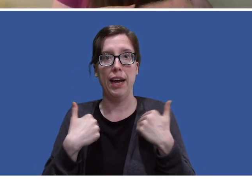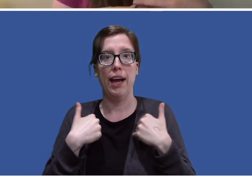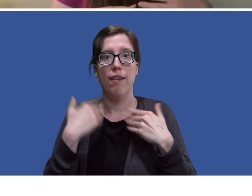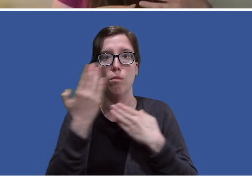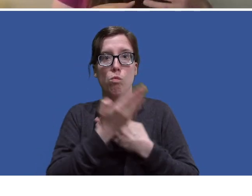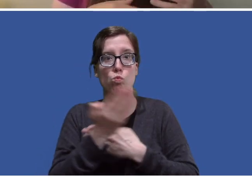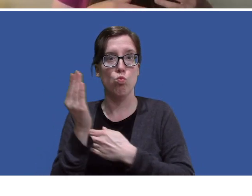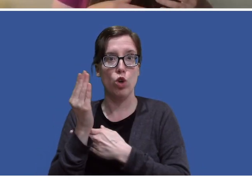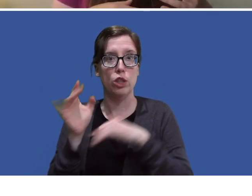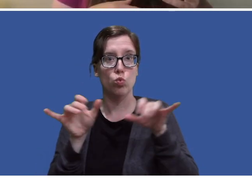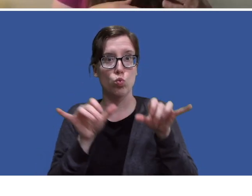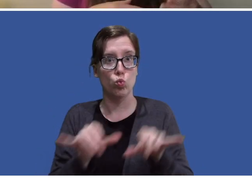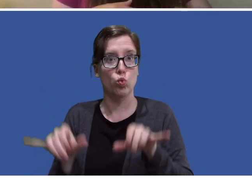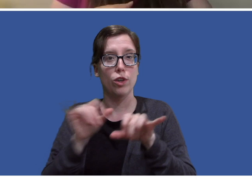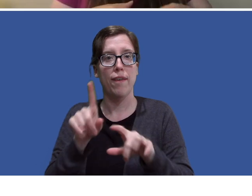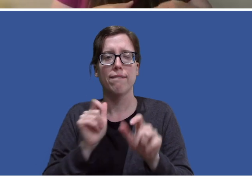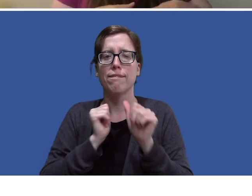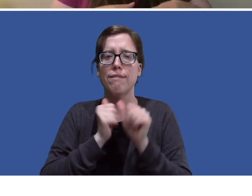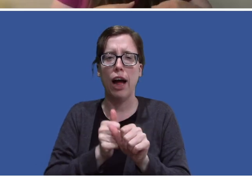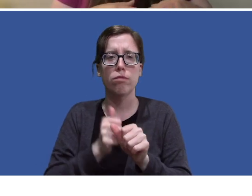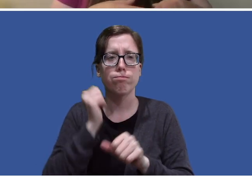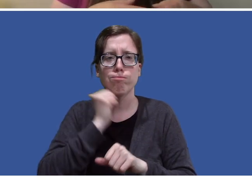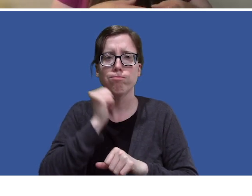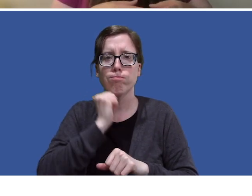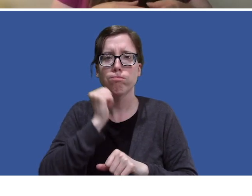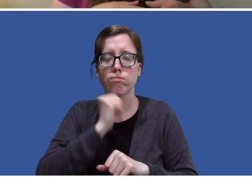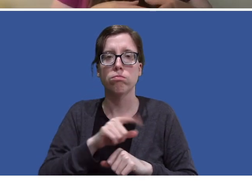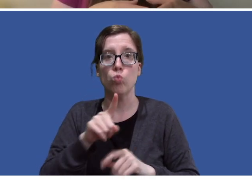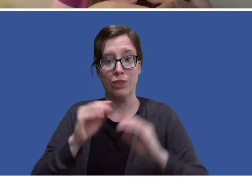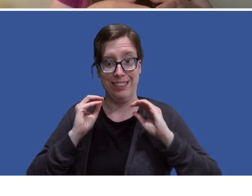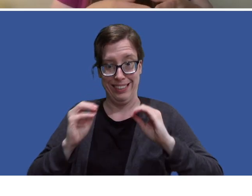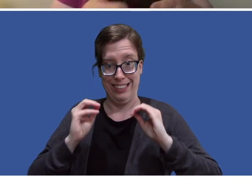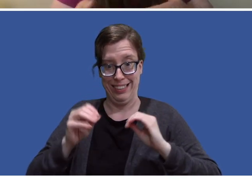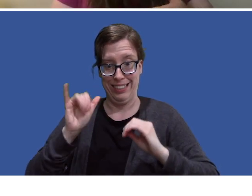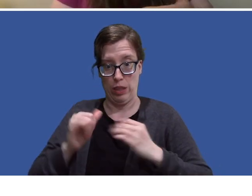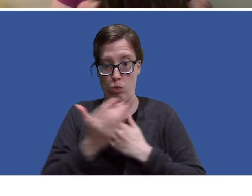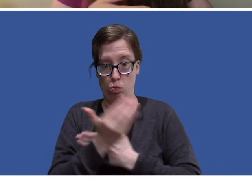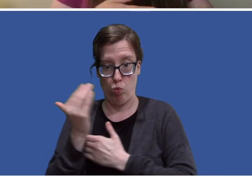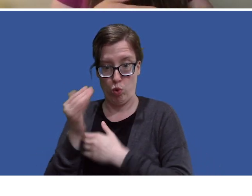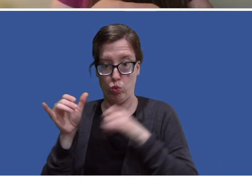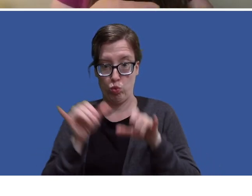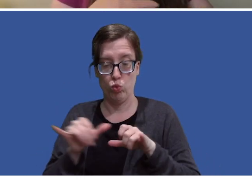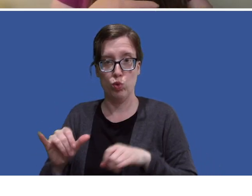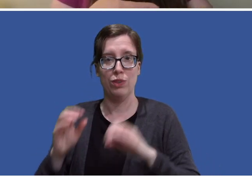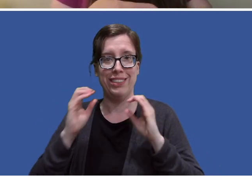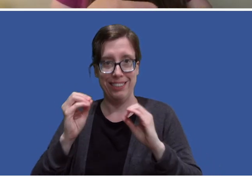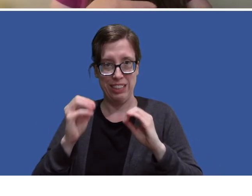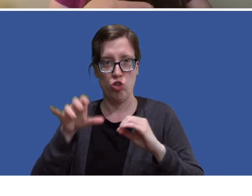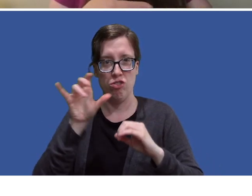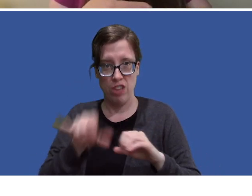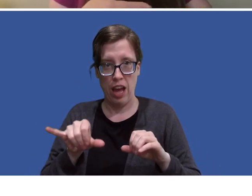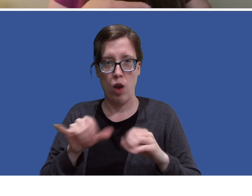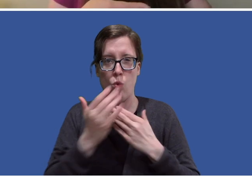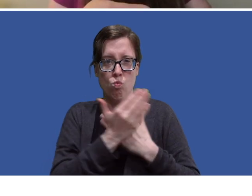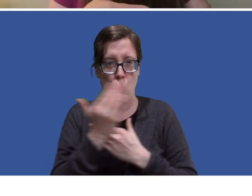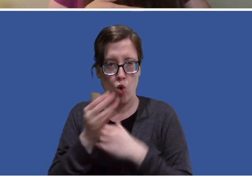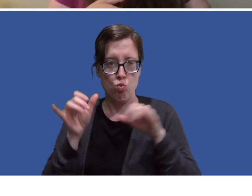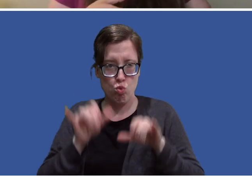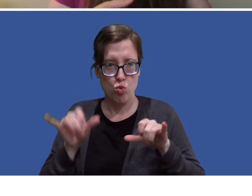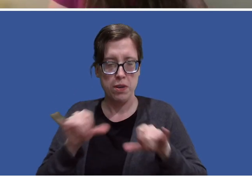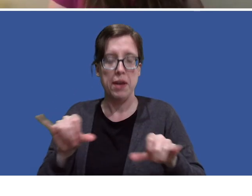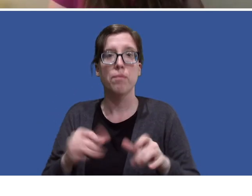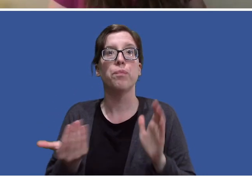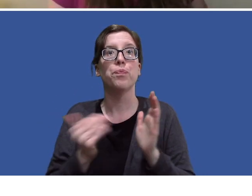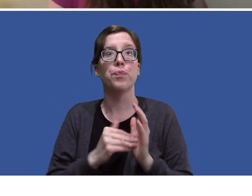teach that morning routine, you teach each step of that morning routine. Again, that's an area where you could build in a